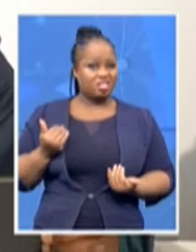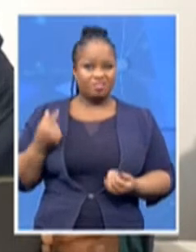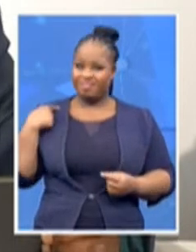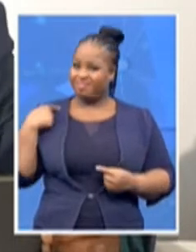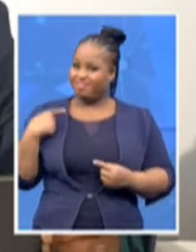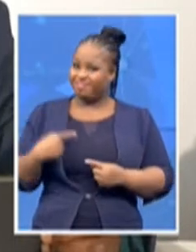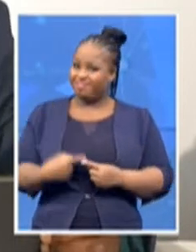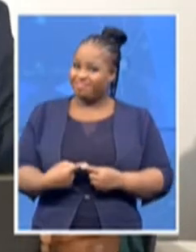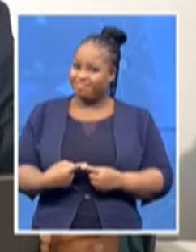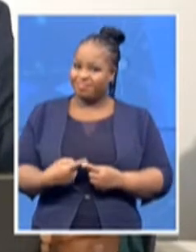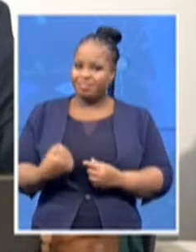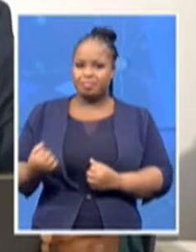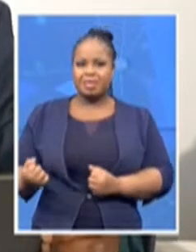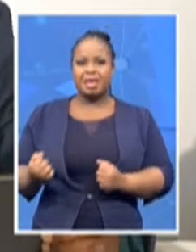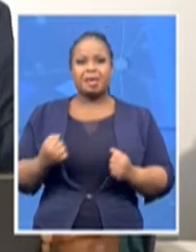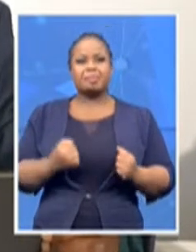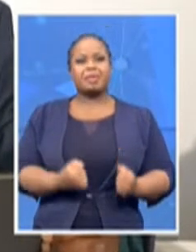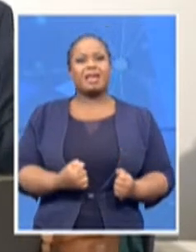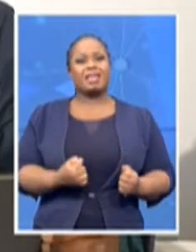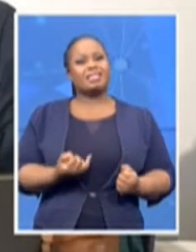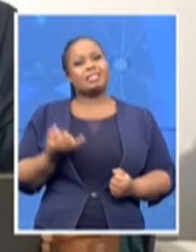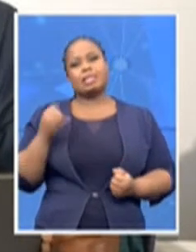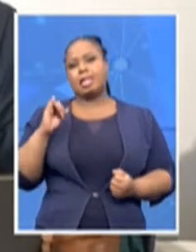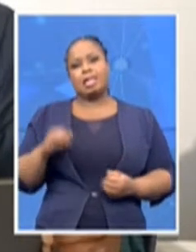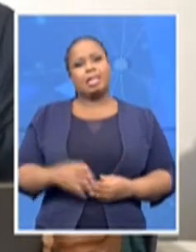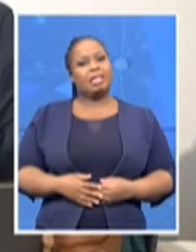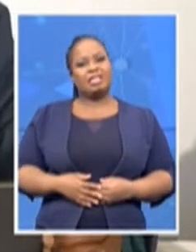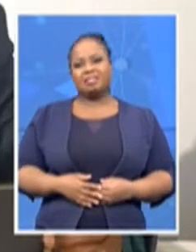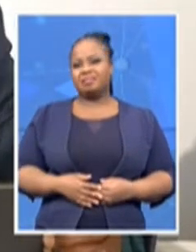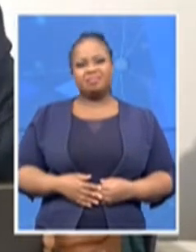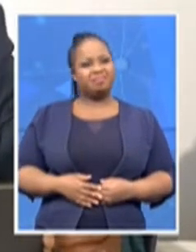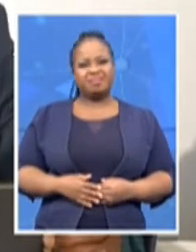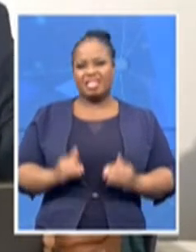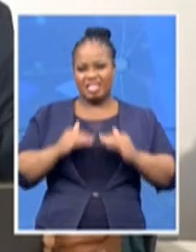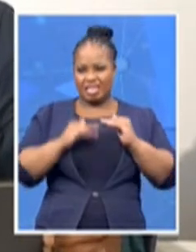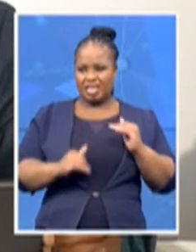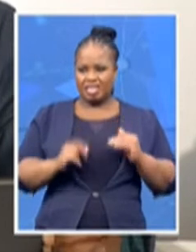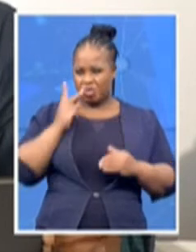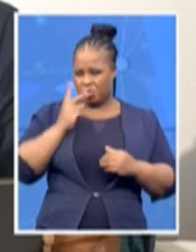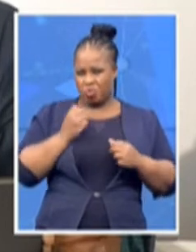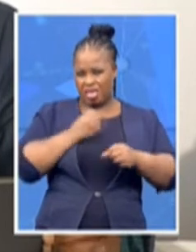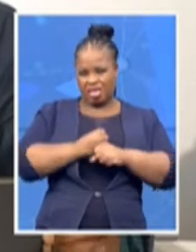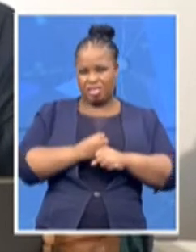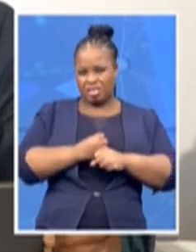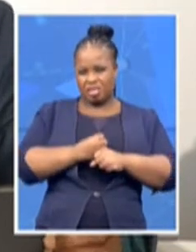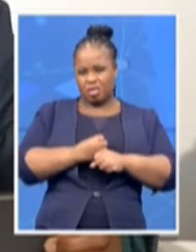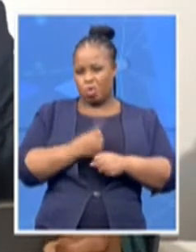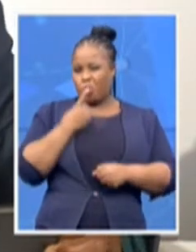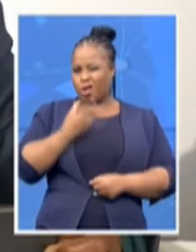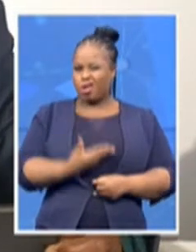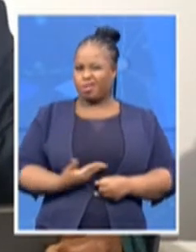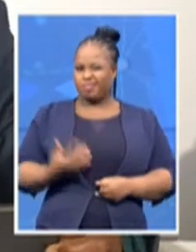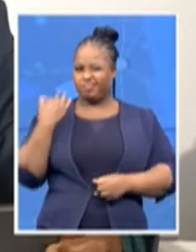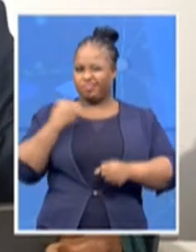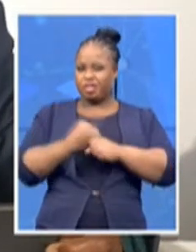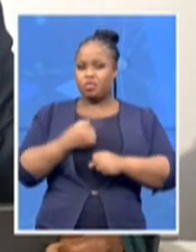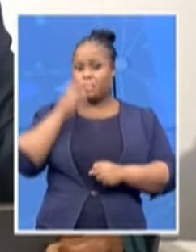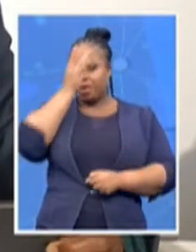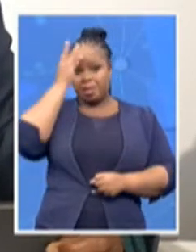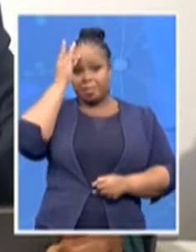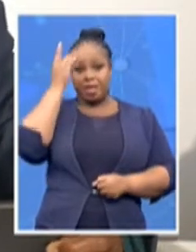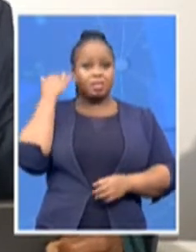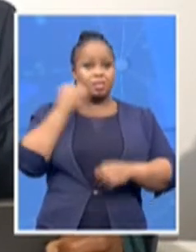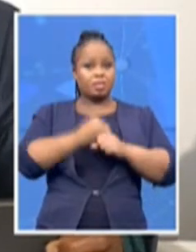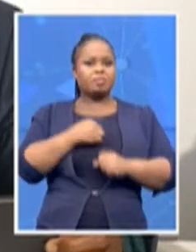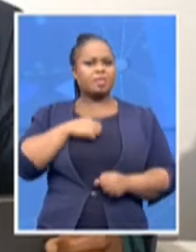We just a little bit below 2 years, just 1.5 years from last year, March. I remember, Premier, when I came here,